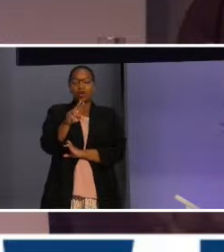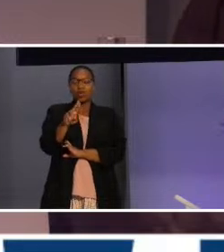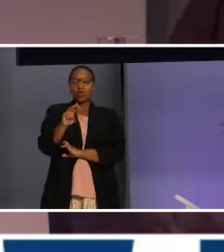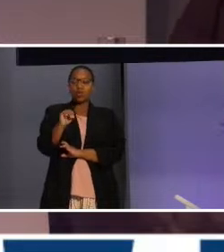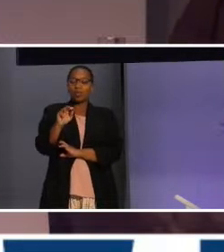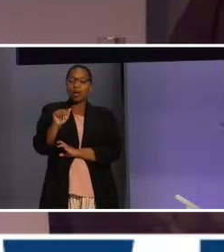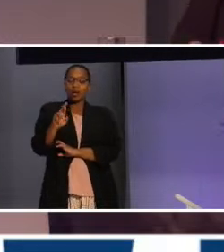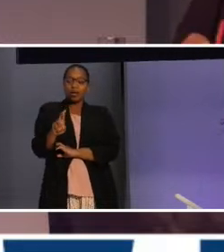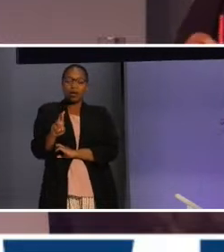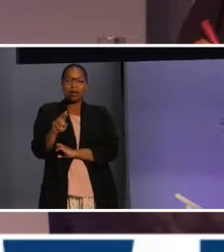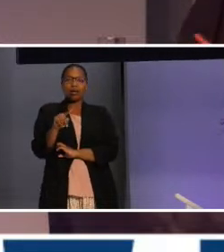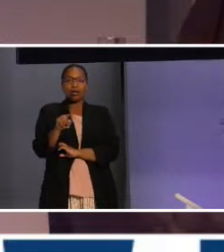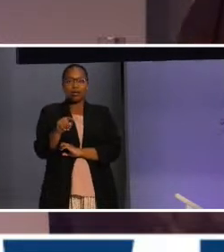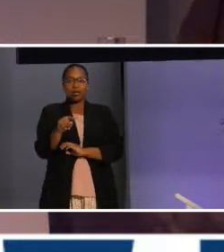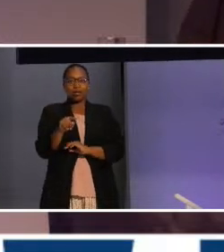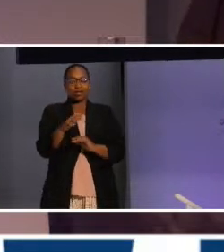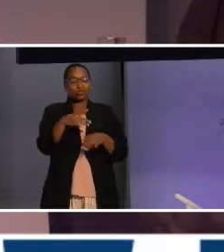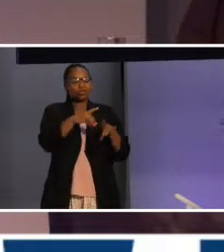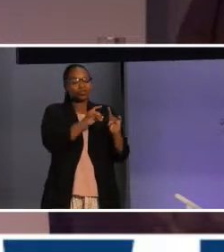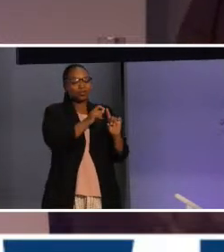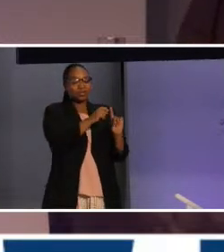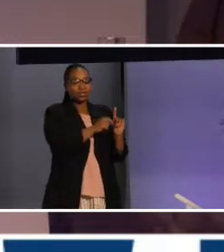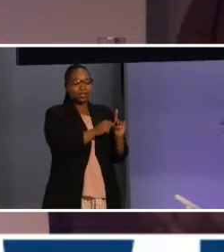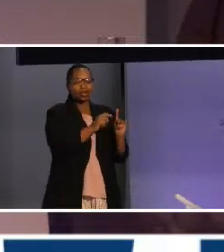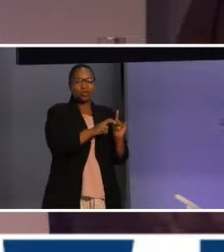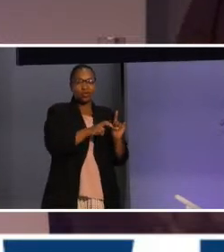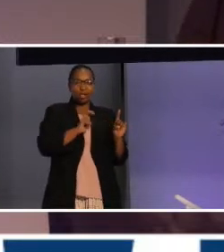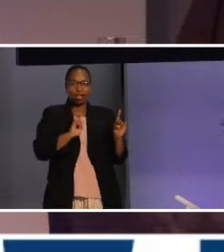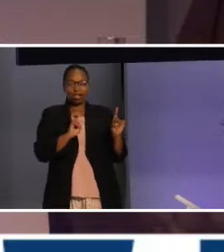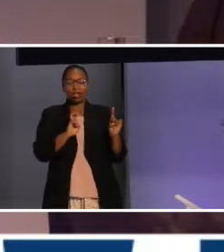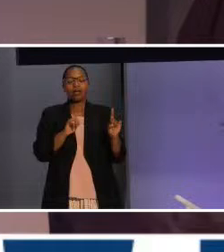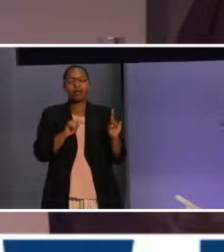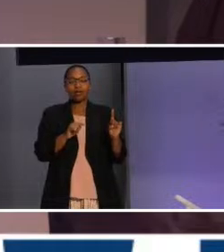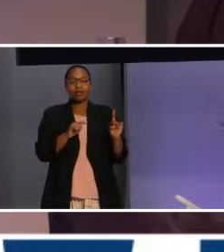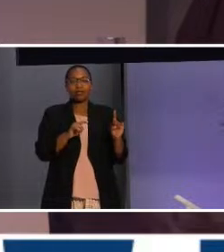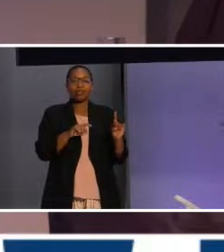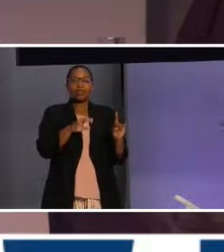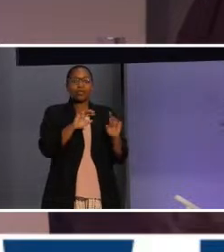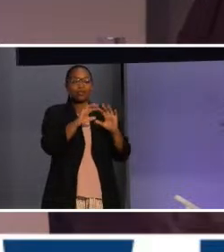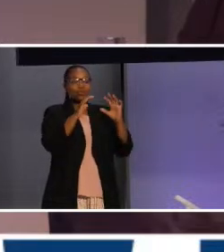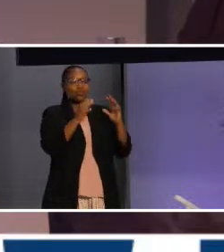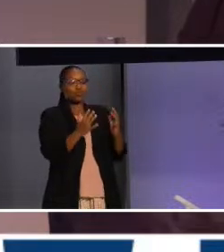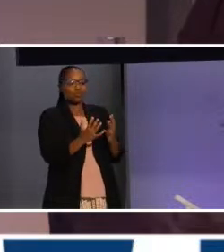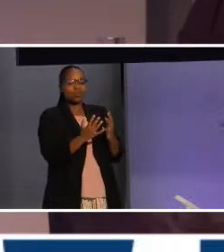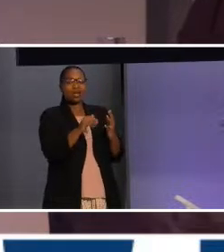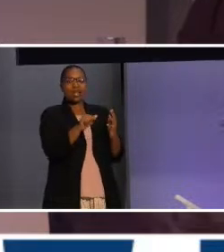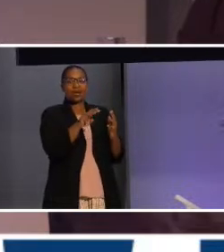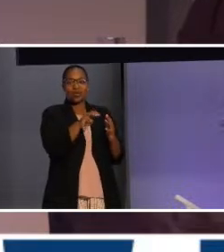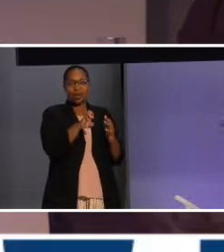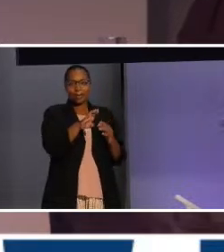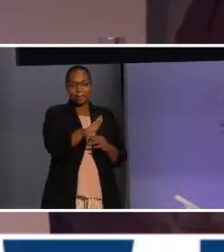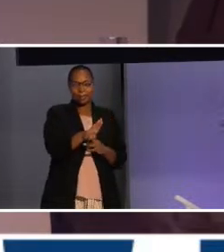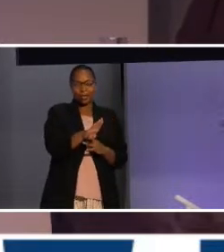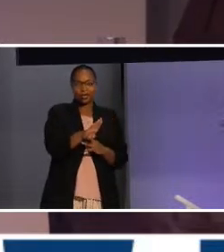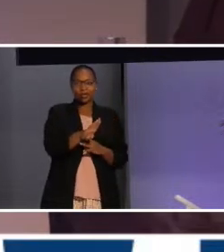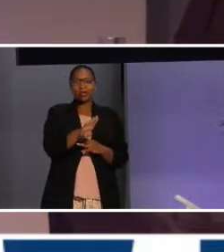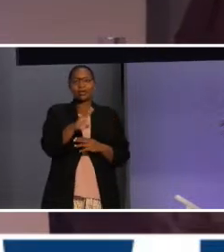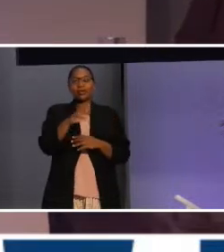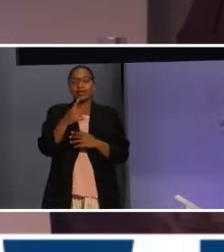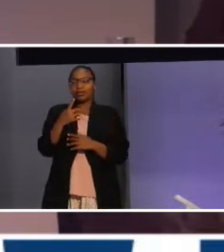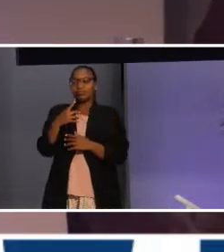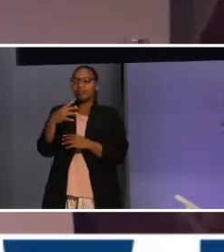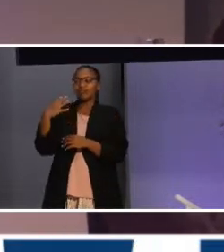World Election Bodies, Minister of Home Affairs, Dr. Aaron Motsoaledi, members